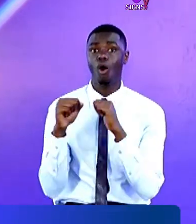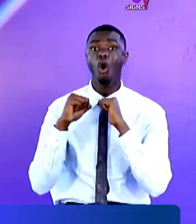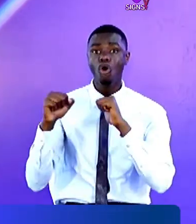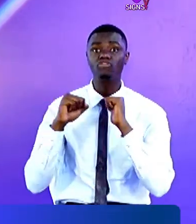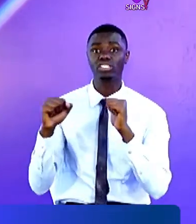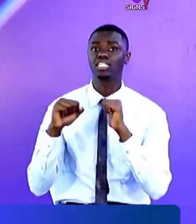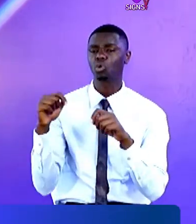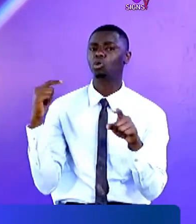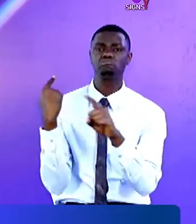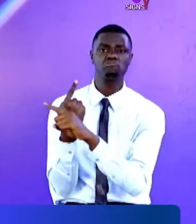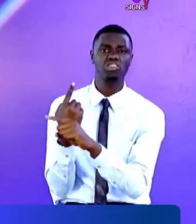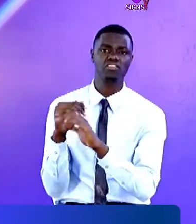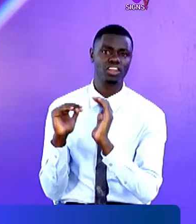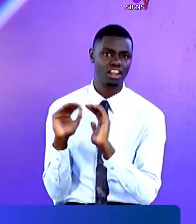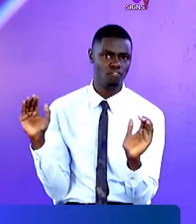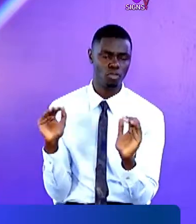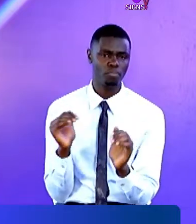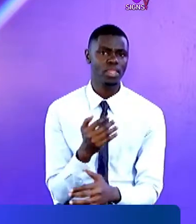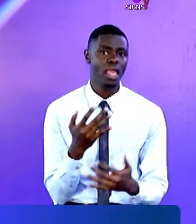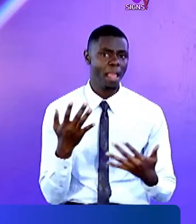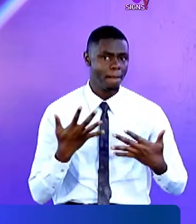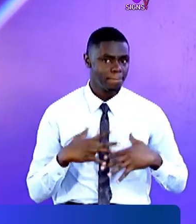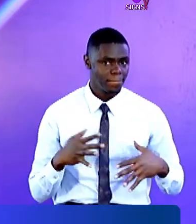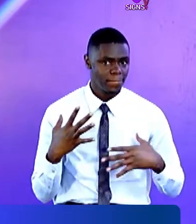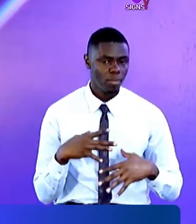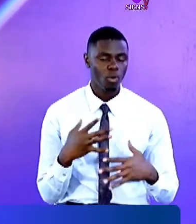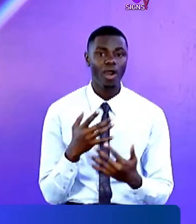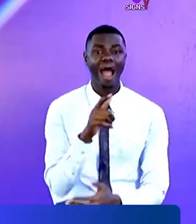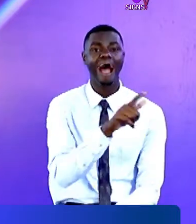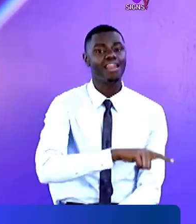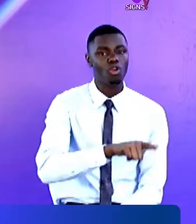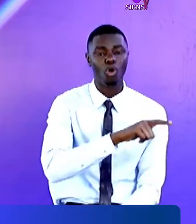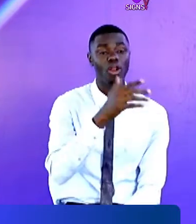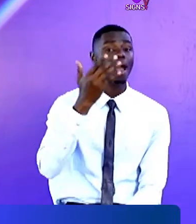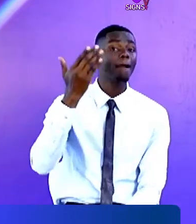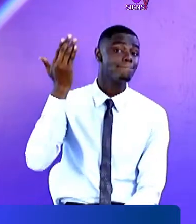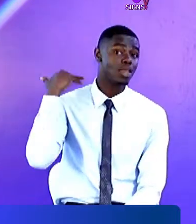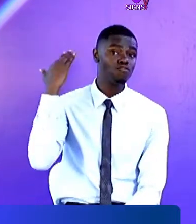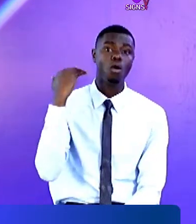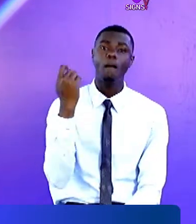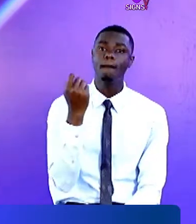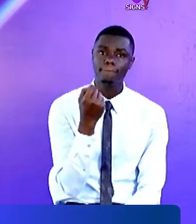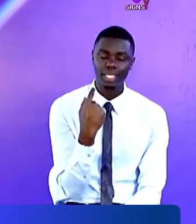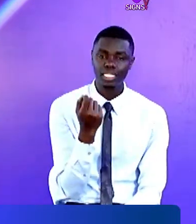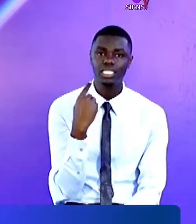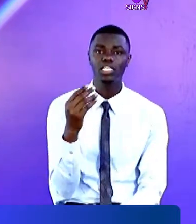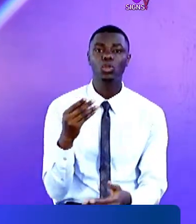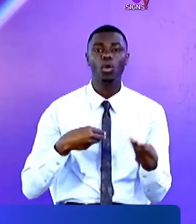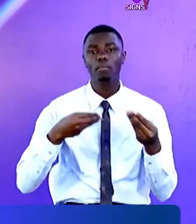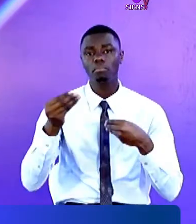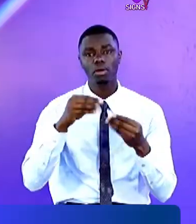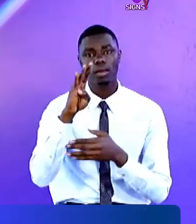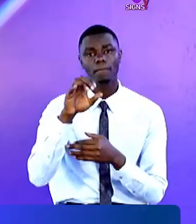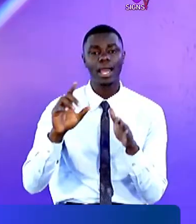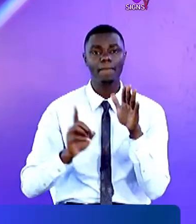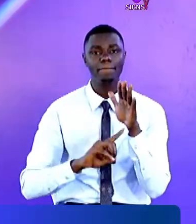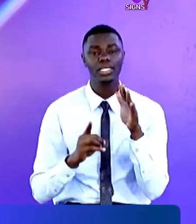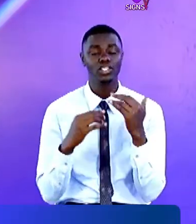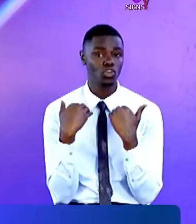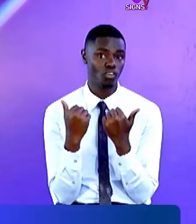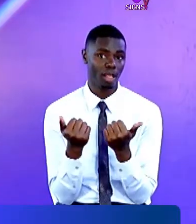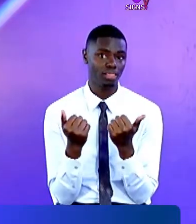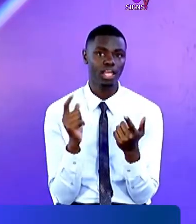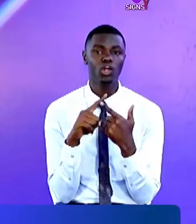You understand? So these people had no clue, because before, medicine was being procured by Ministry of Health